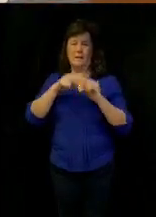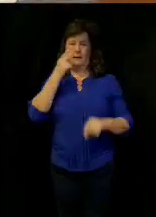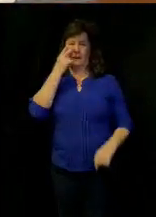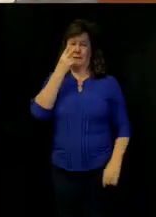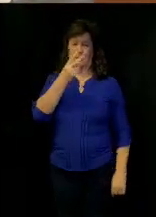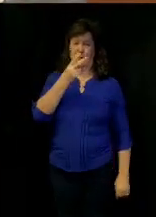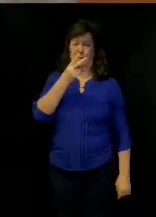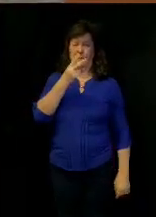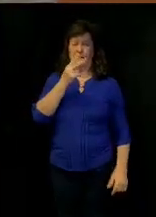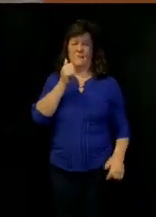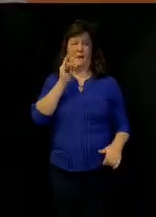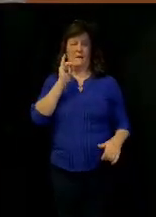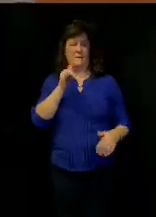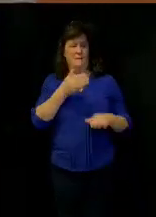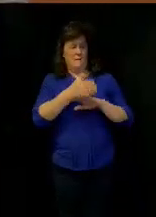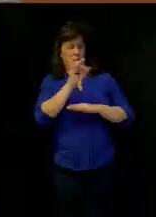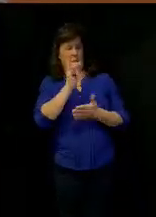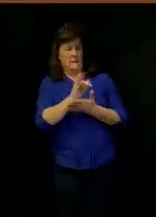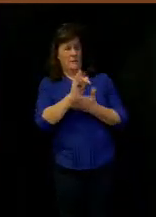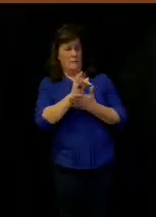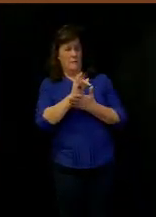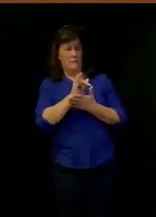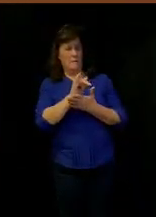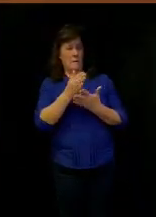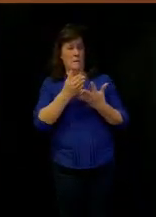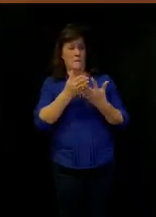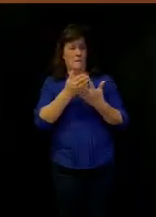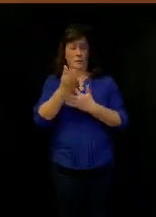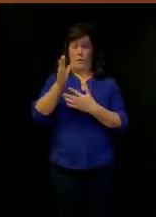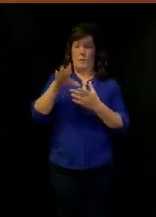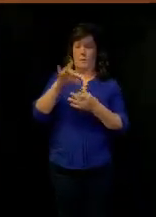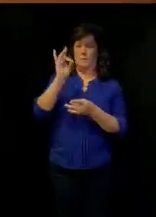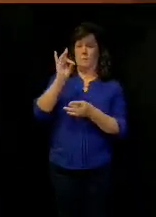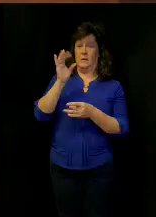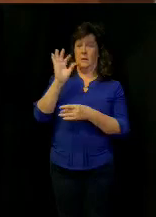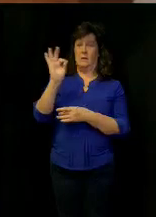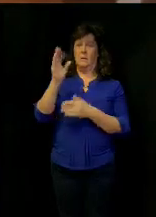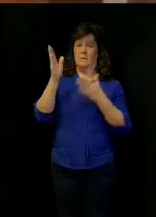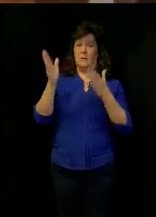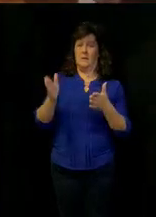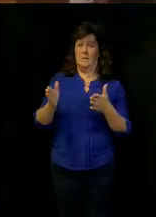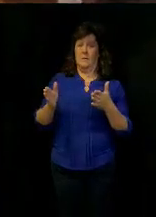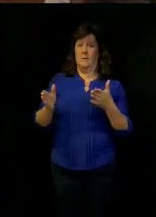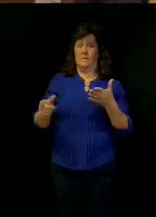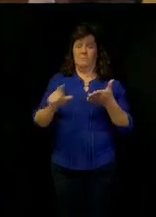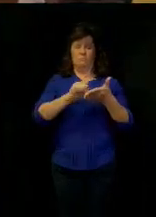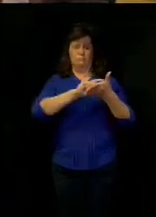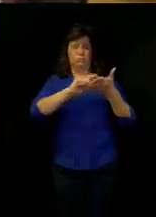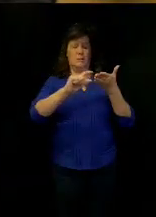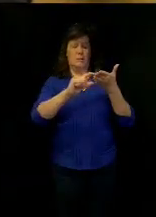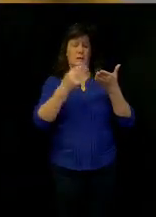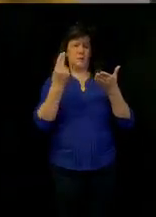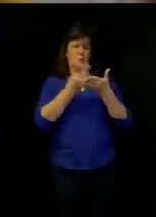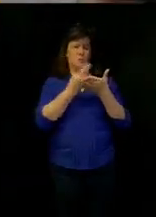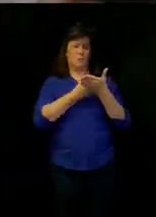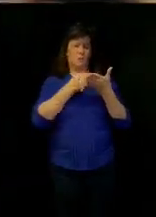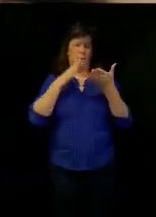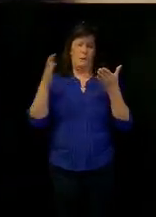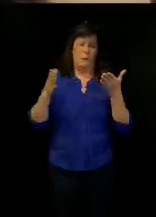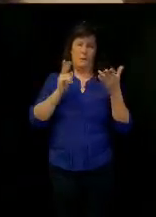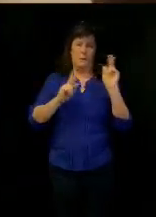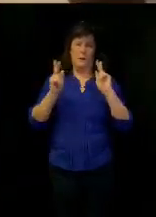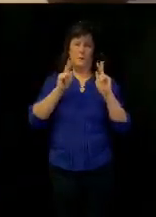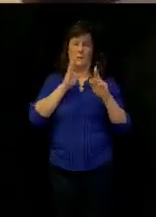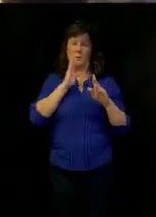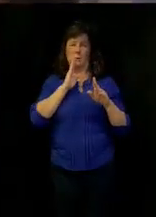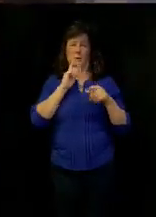according to the flesh. I got to see them according to the Spirit. As a pastor, I put this right here into motion a lot, because people come and they talk